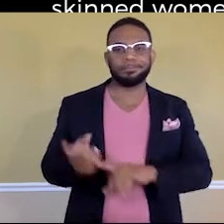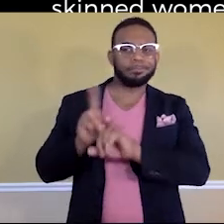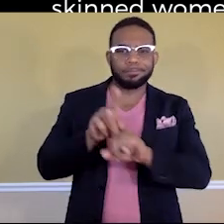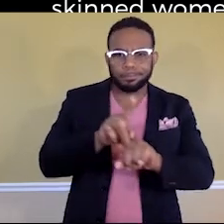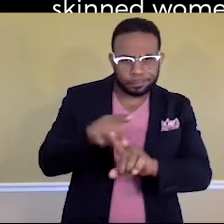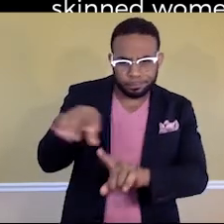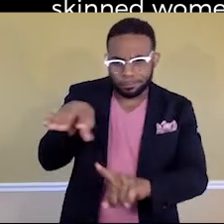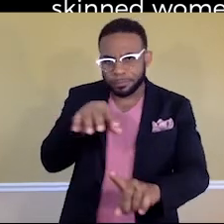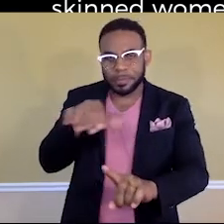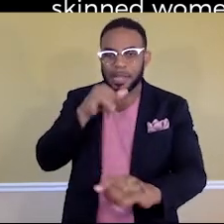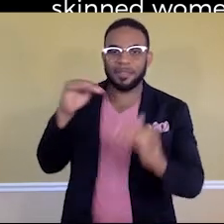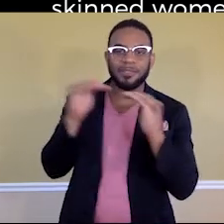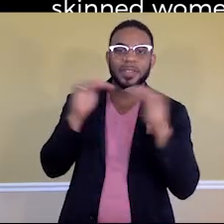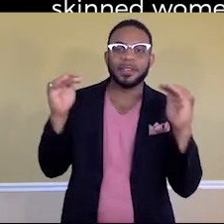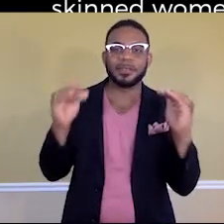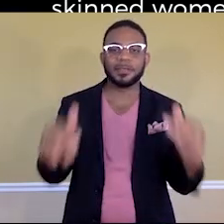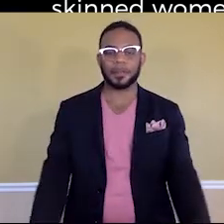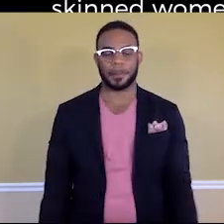us unfairly.